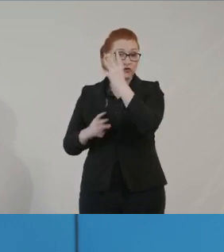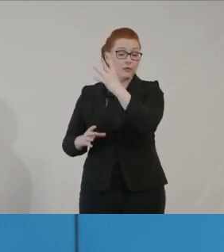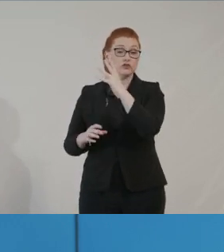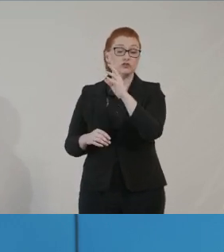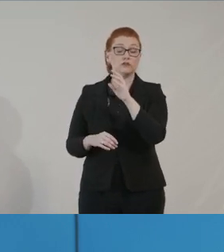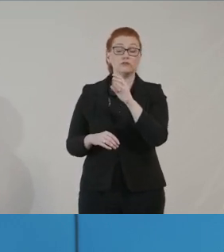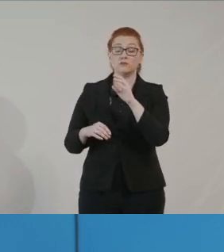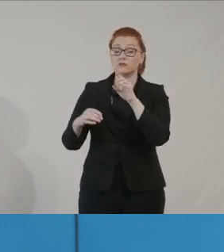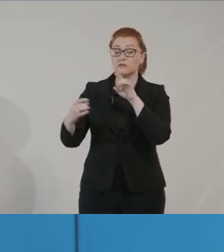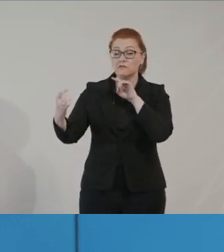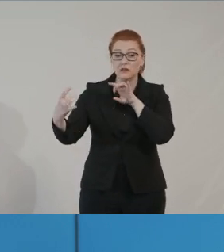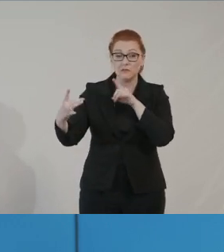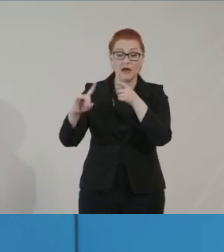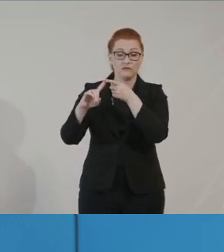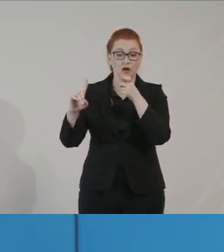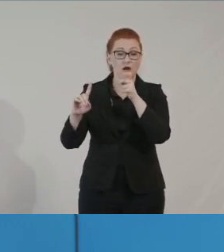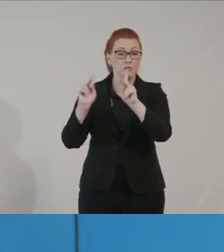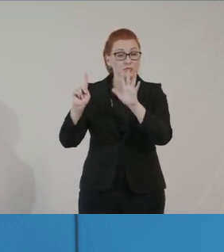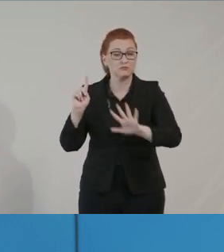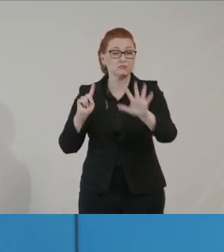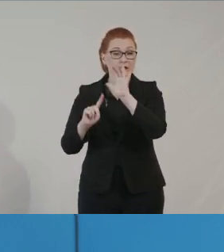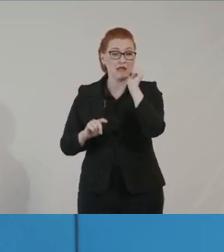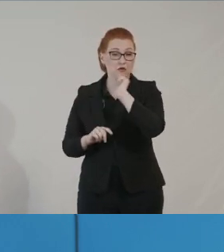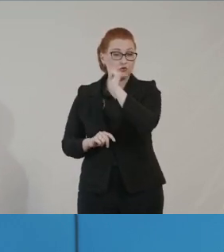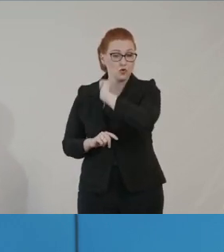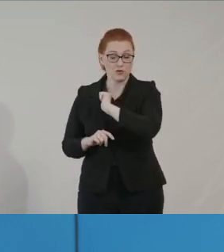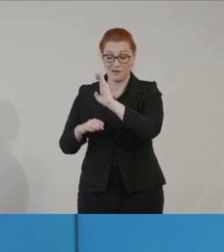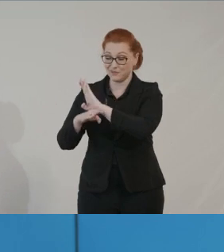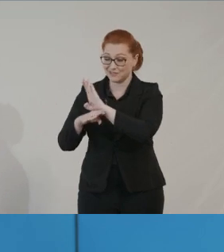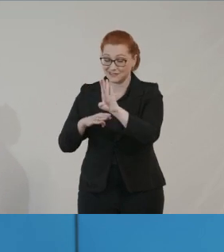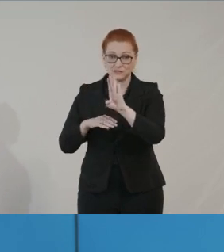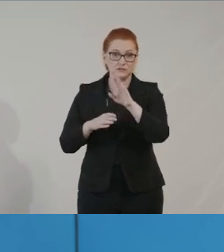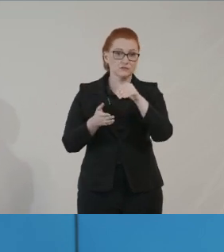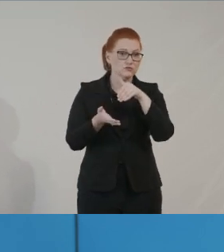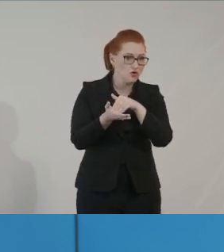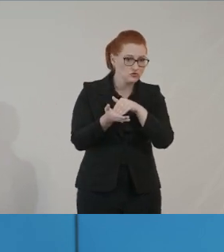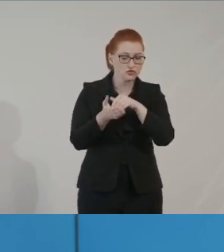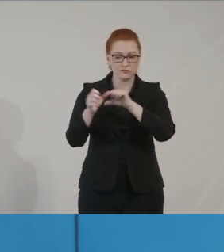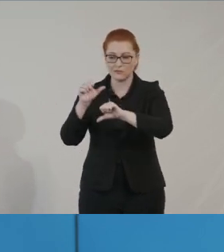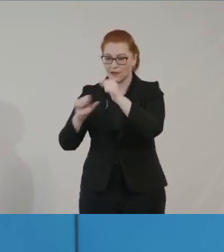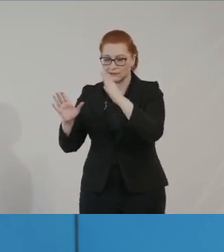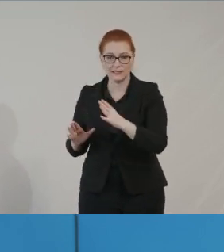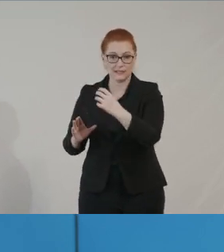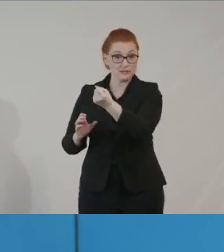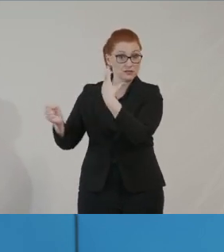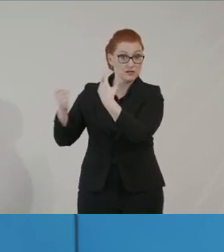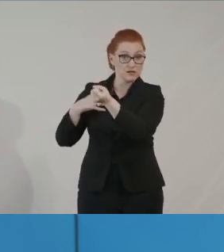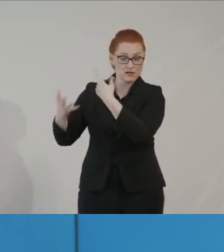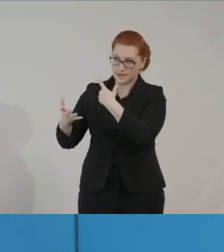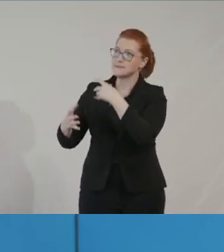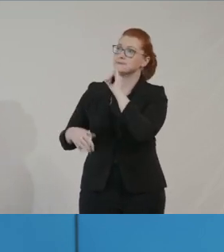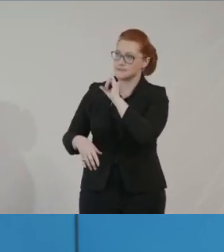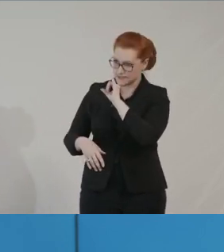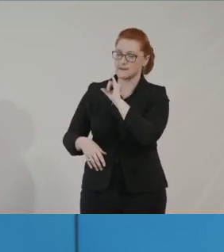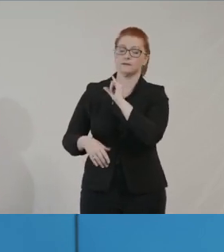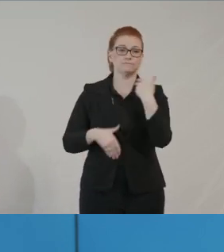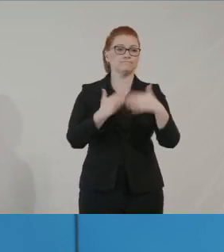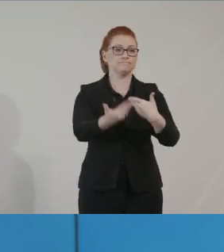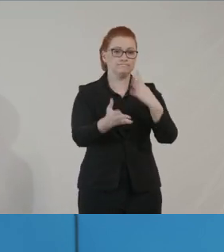stakeholders as we do this. When we headed into this pandemic, our state was the strongest